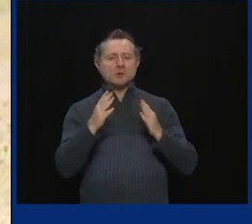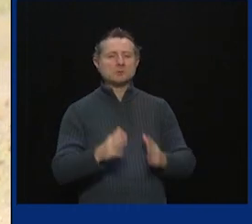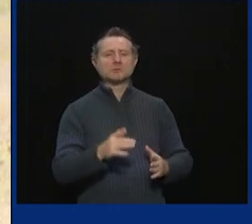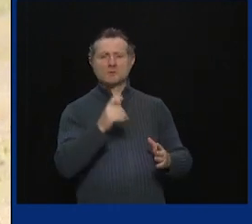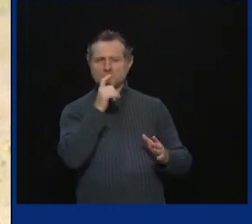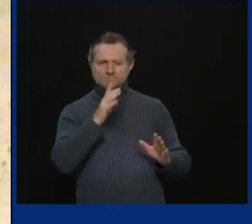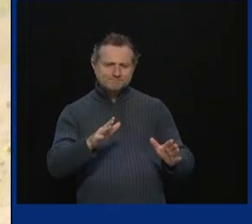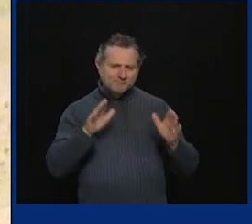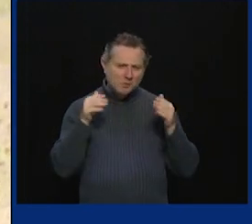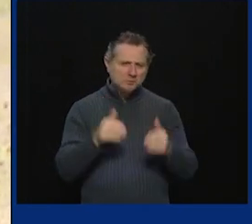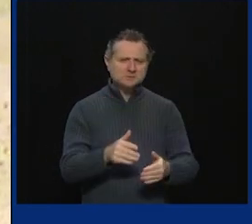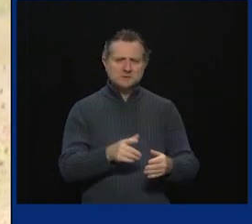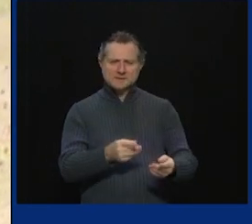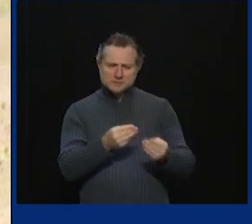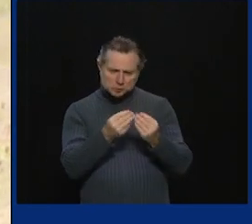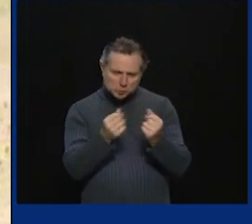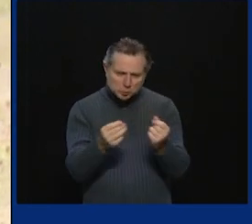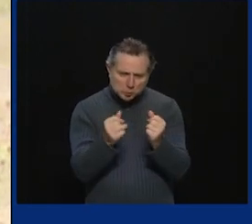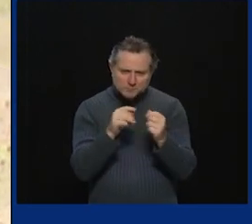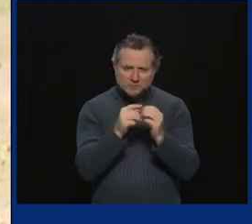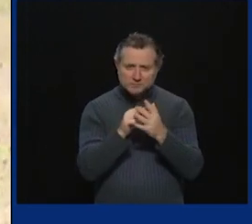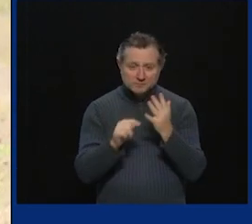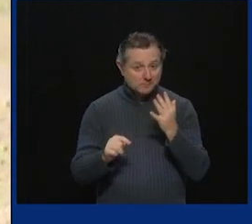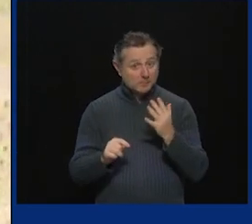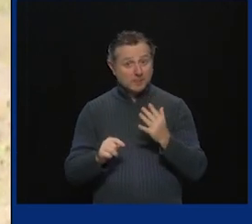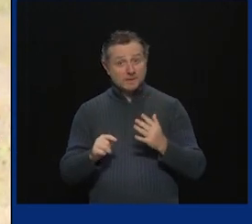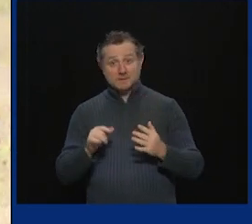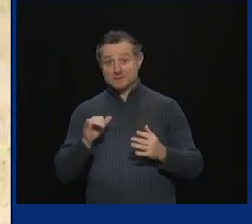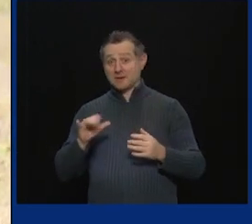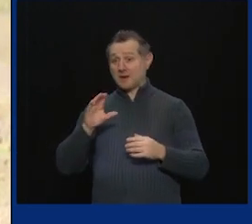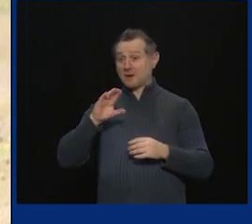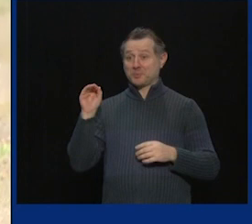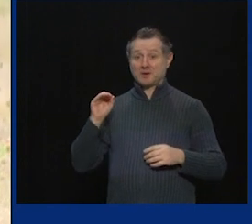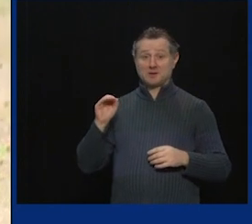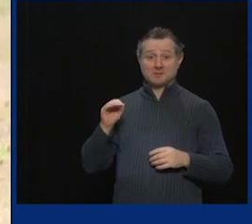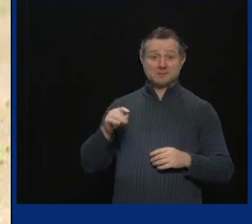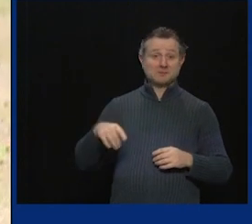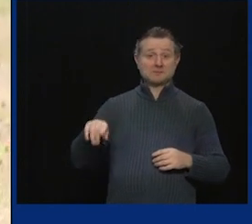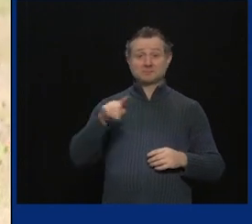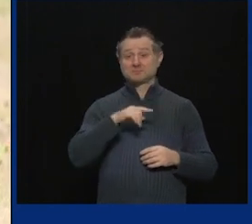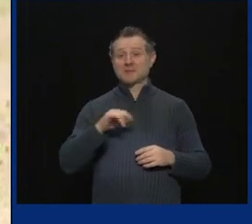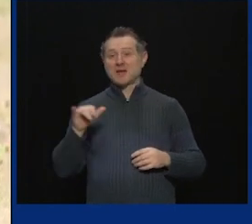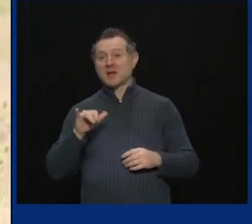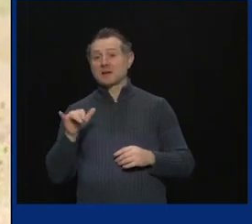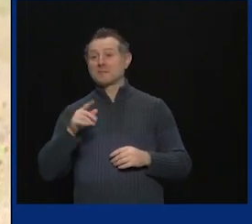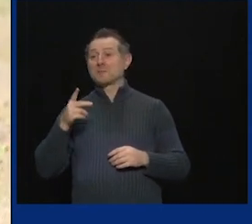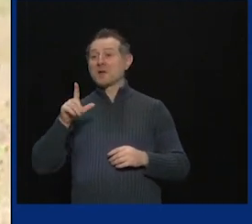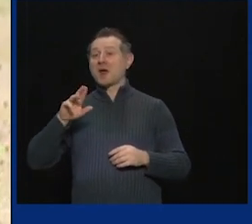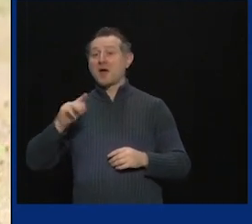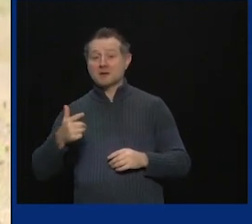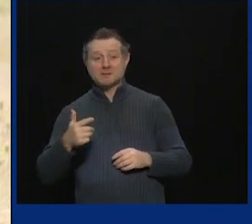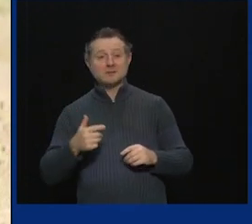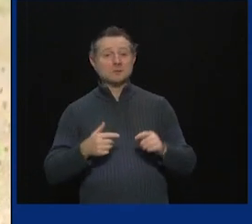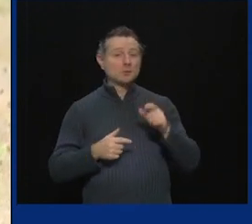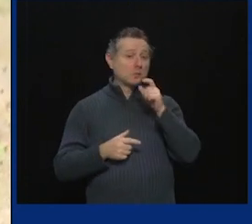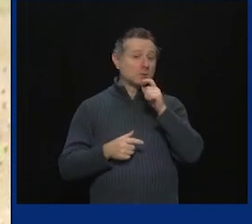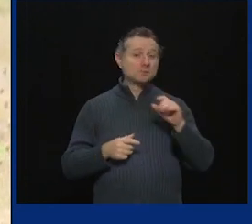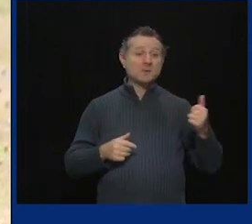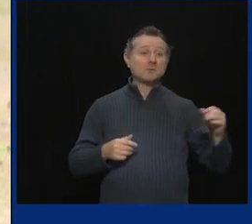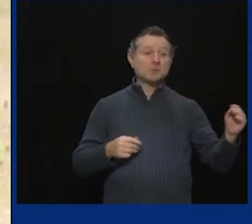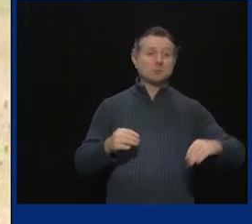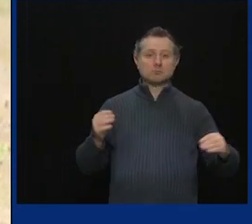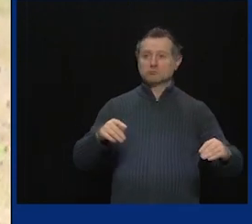companies that follow right here at STAMP will find the same is true across Western New York.